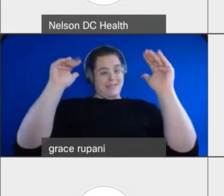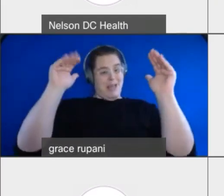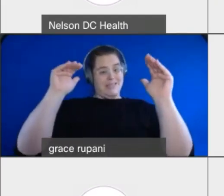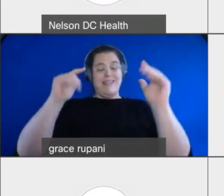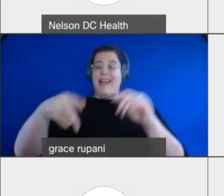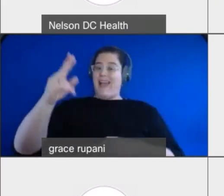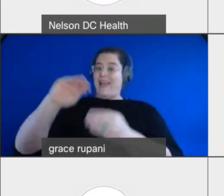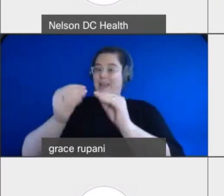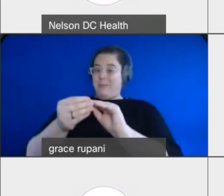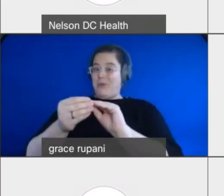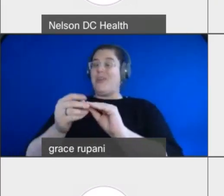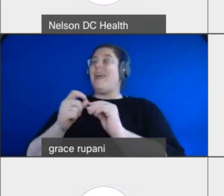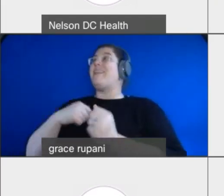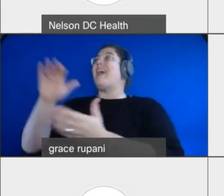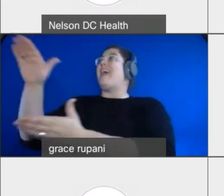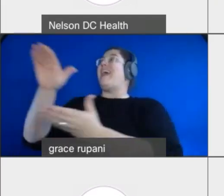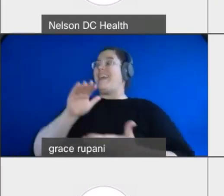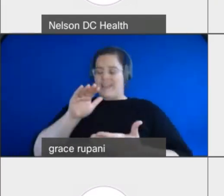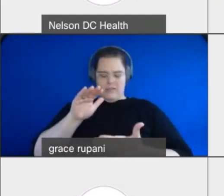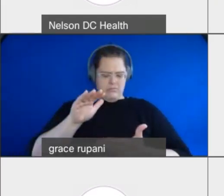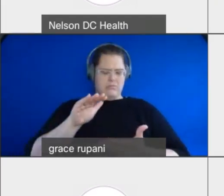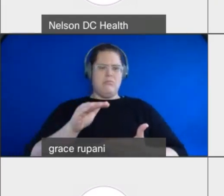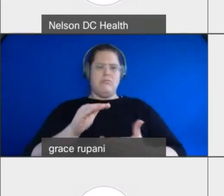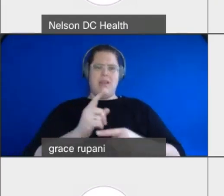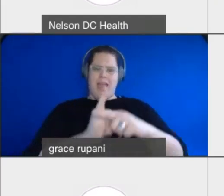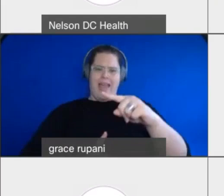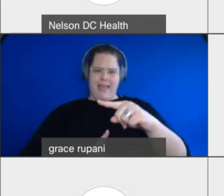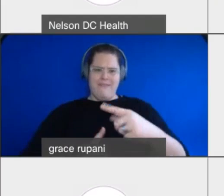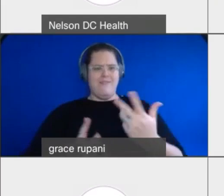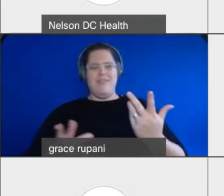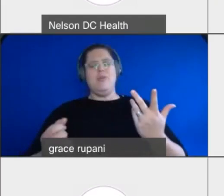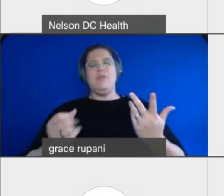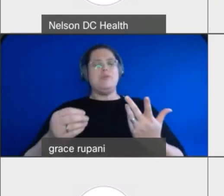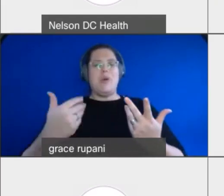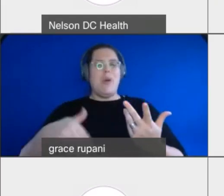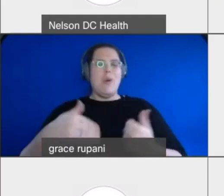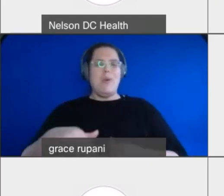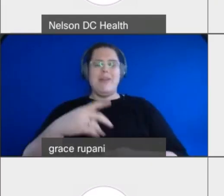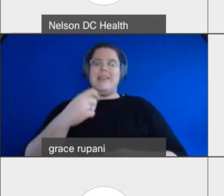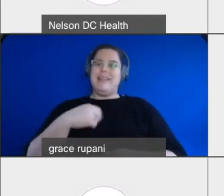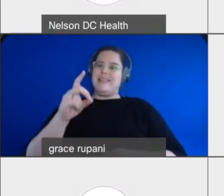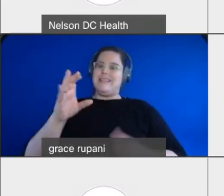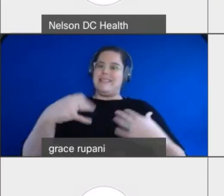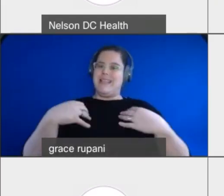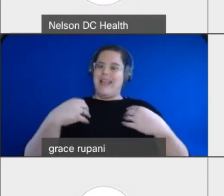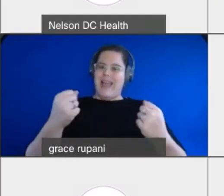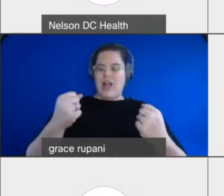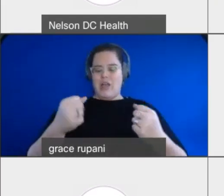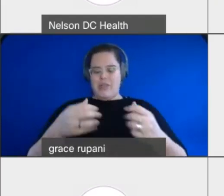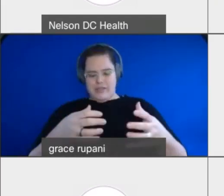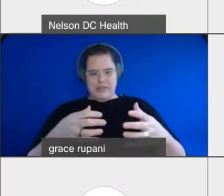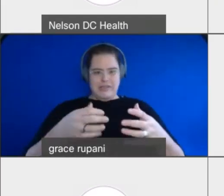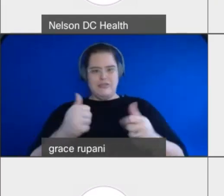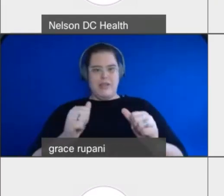so DC Health is having to make an assessment of sort of how they open these vaccines up a group at a